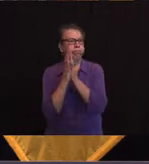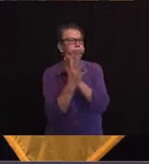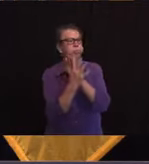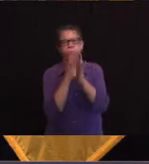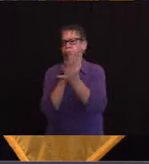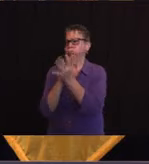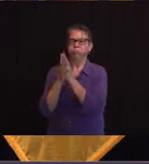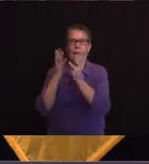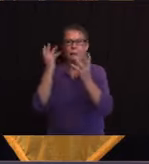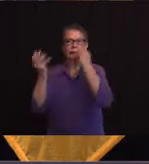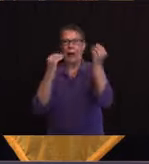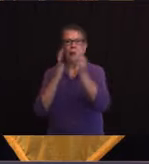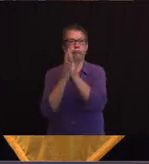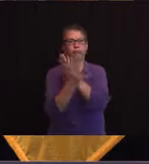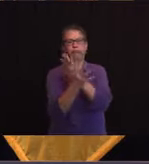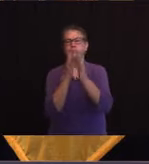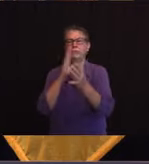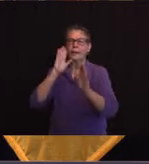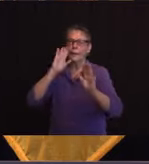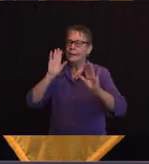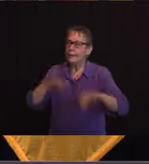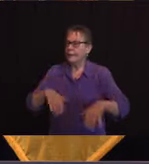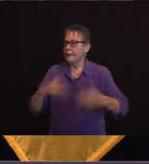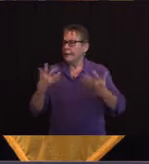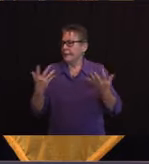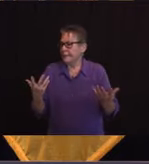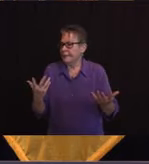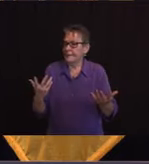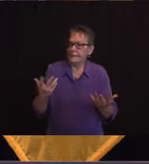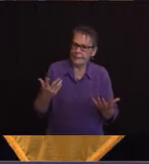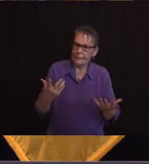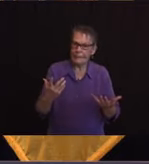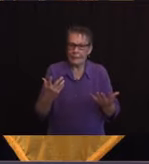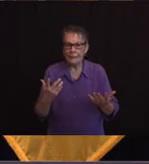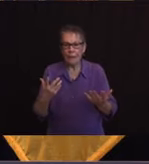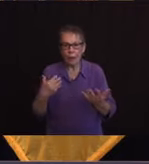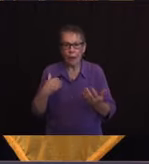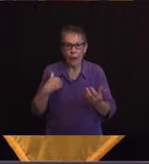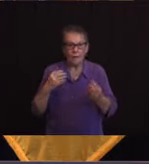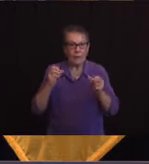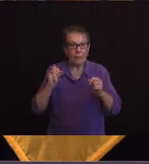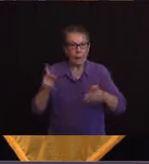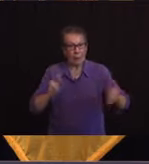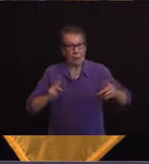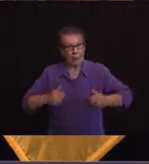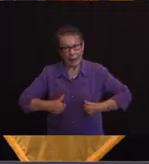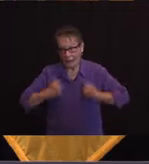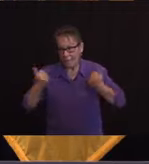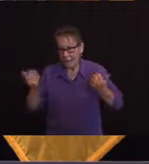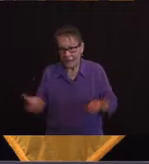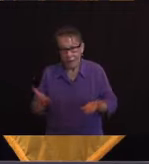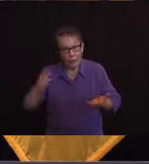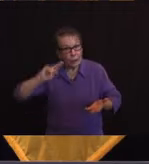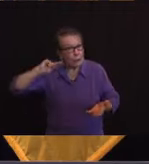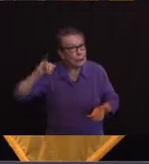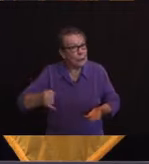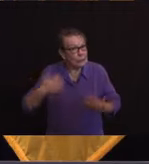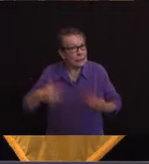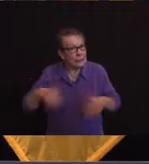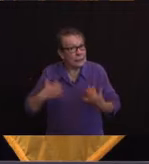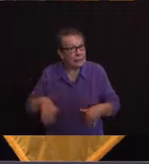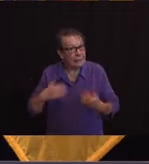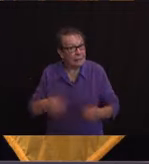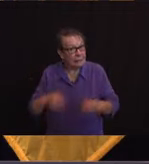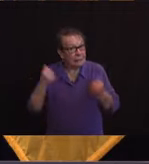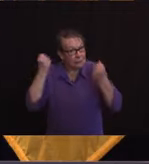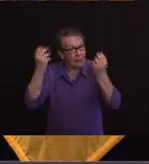Something happens on one side of the Hudson, it invariably is on the other side of the Hudson in an instant, and I think we're living that as well. Ed, do you